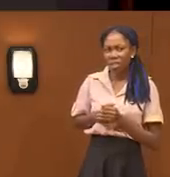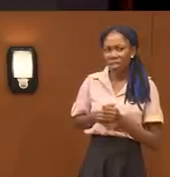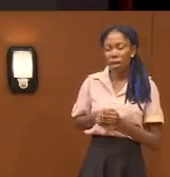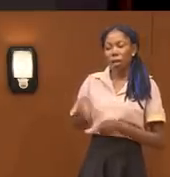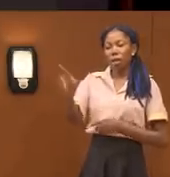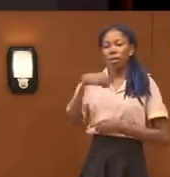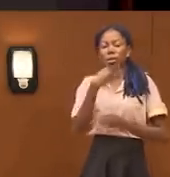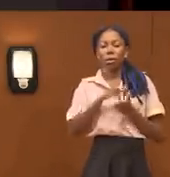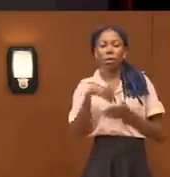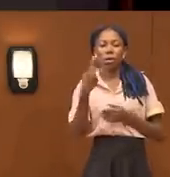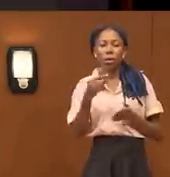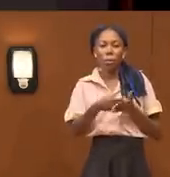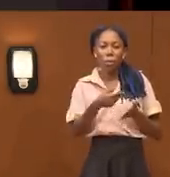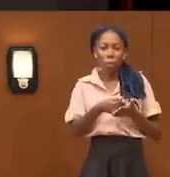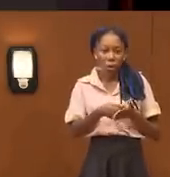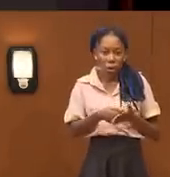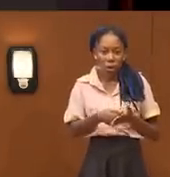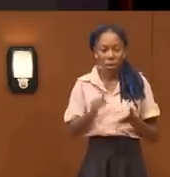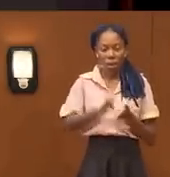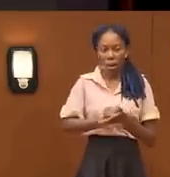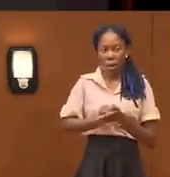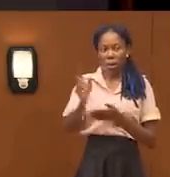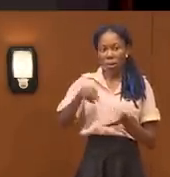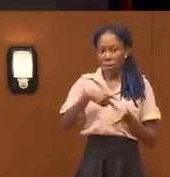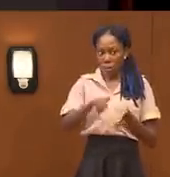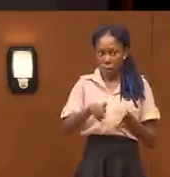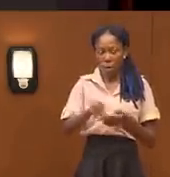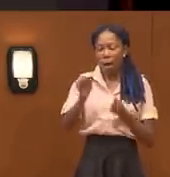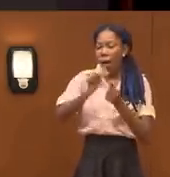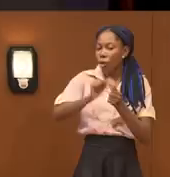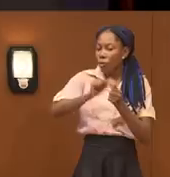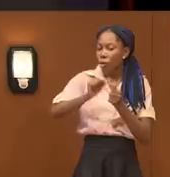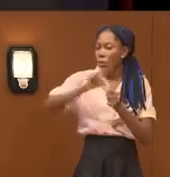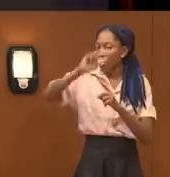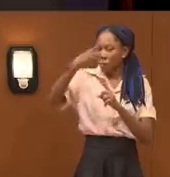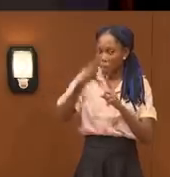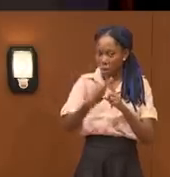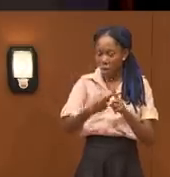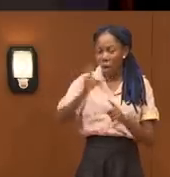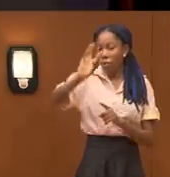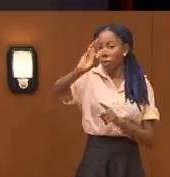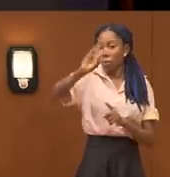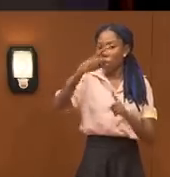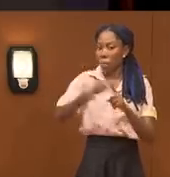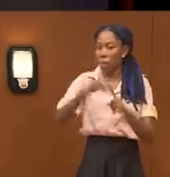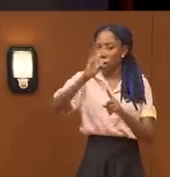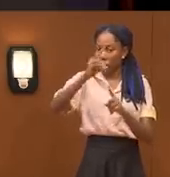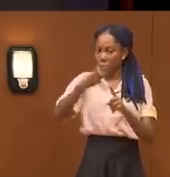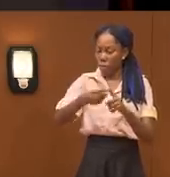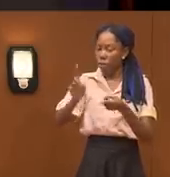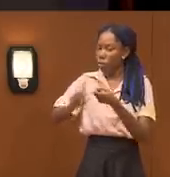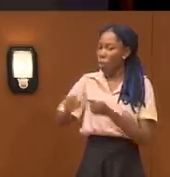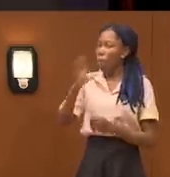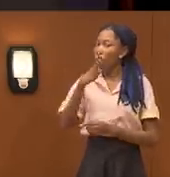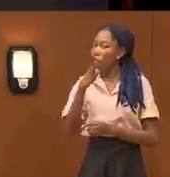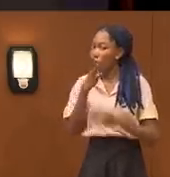Whenever paying the first six months, I paid out 6 months for Mama. I didn't pay money for him. I pay money for Mama or in junior brother, my senior brother.